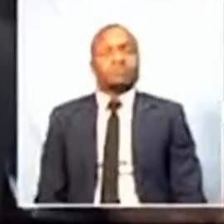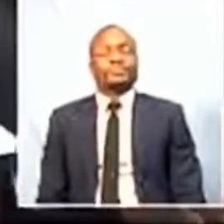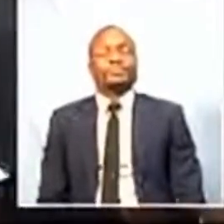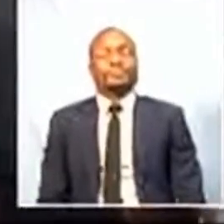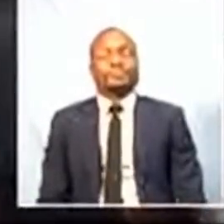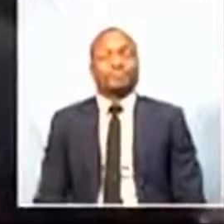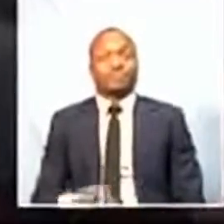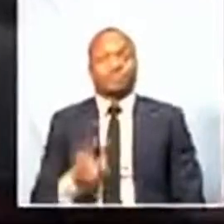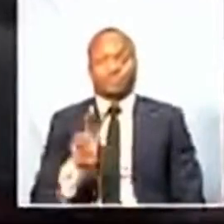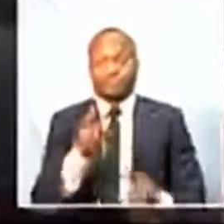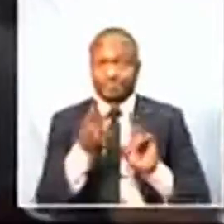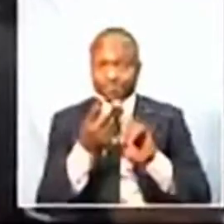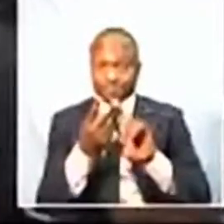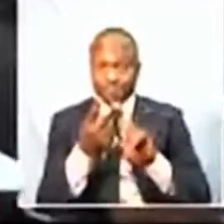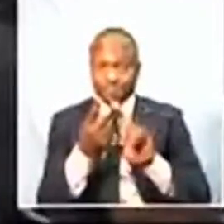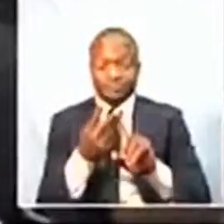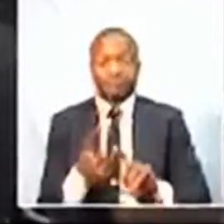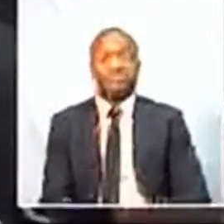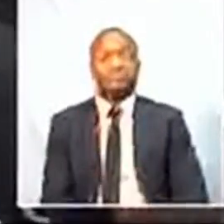Number 2,